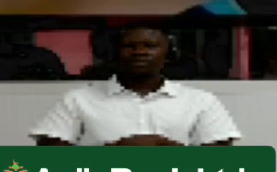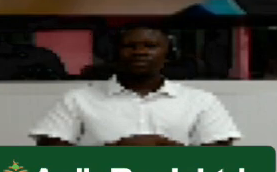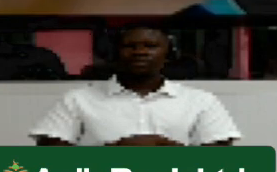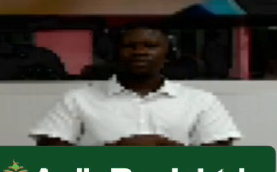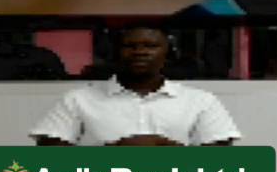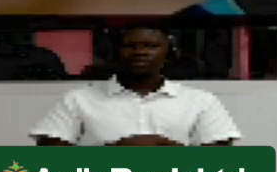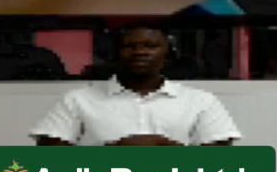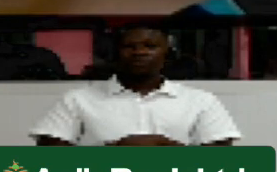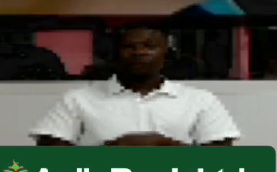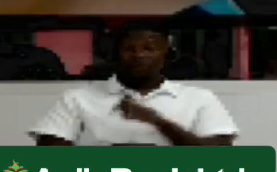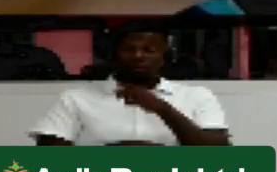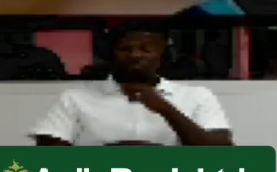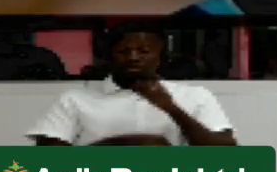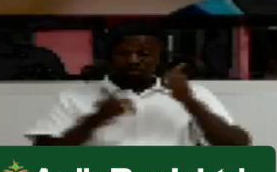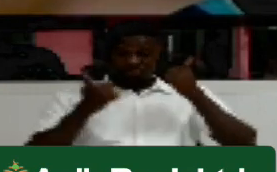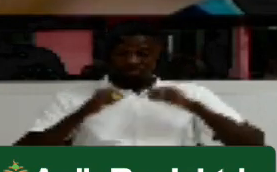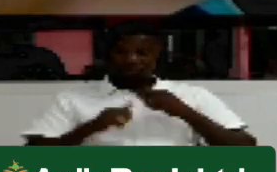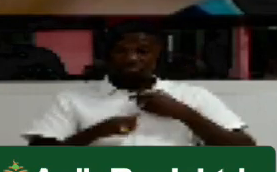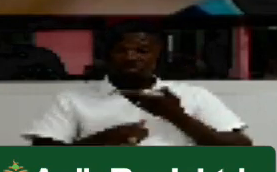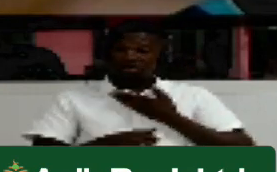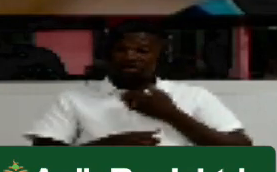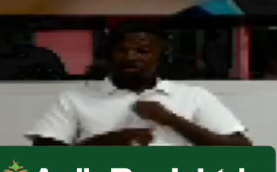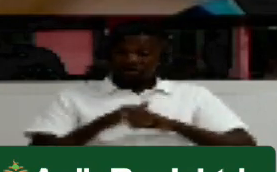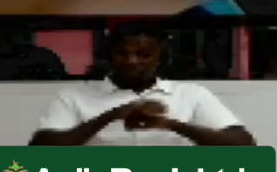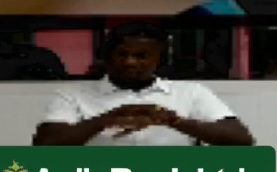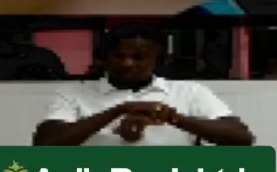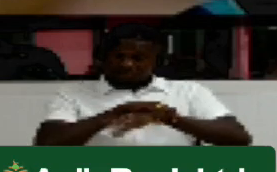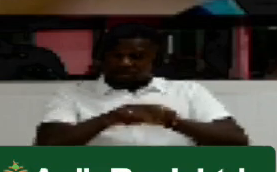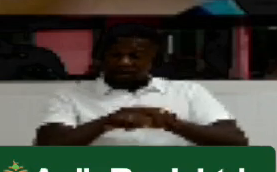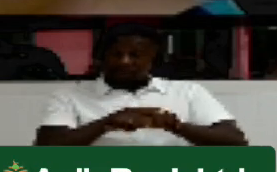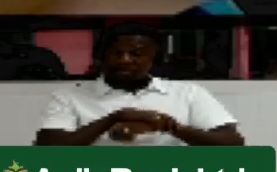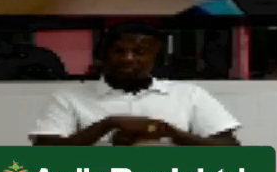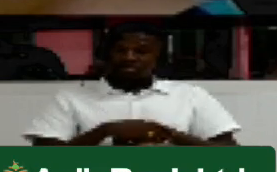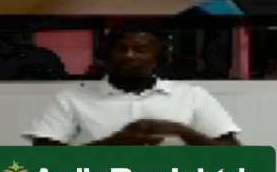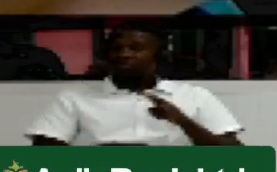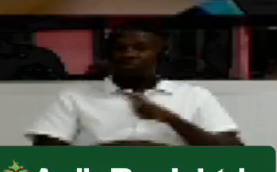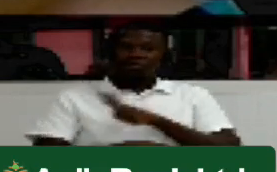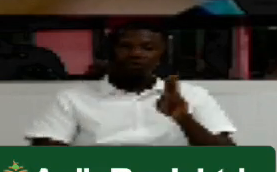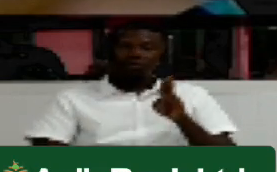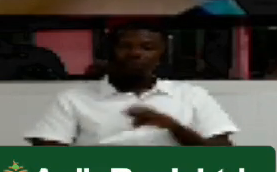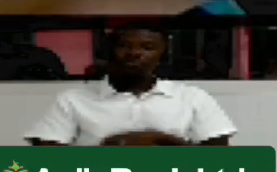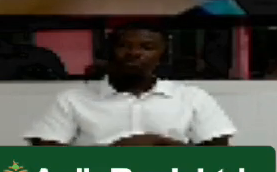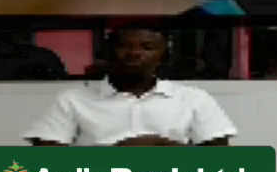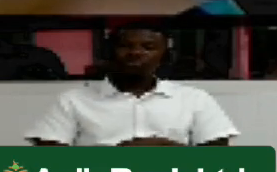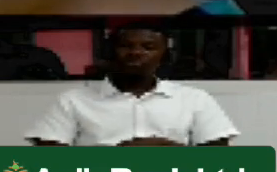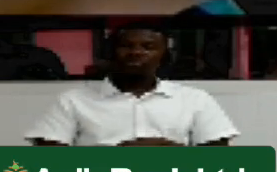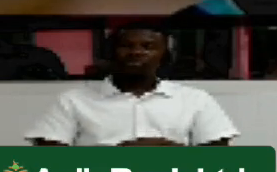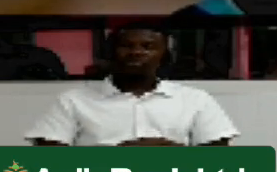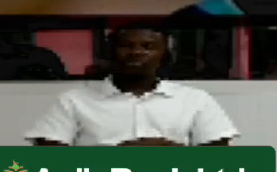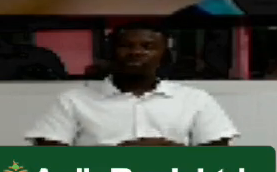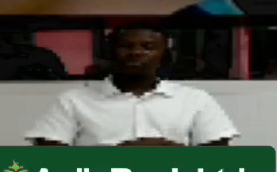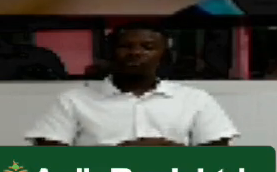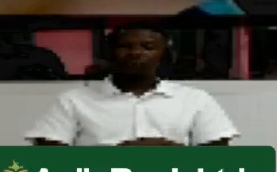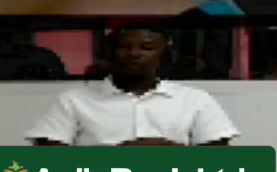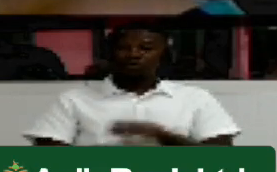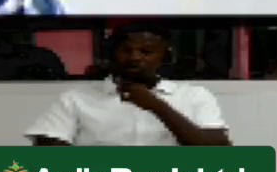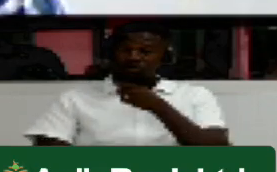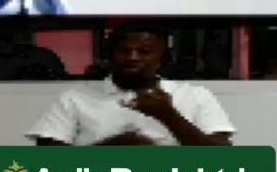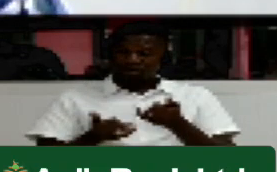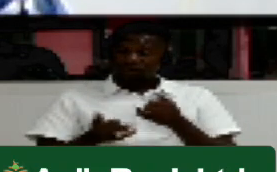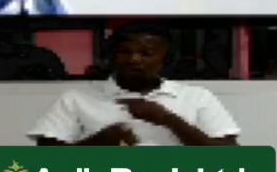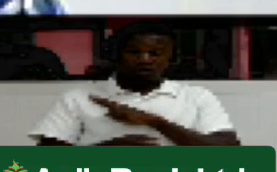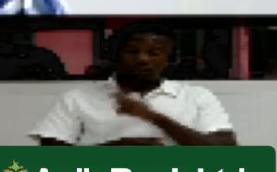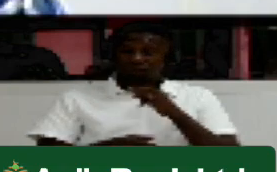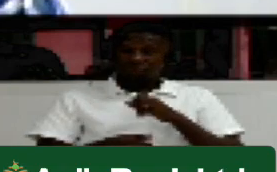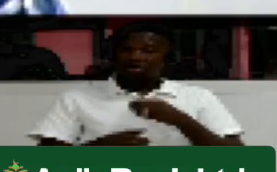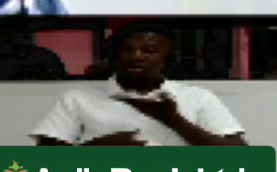And have you been able to gain employment? No. No. So you're currently unemployed?